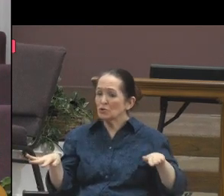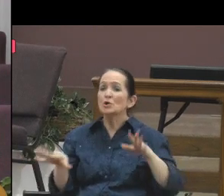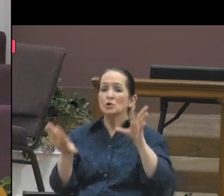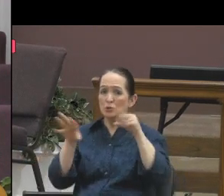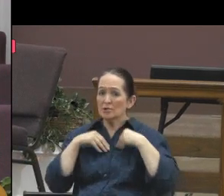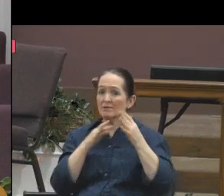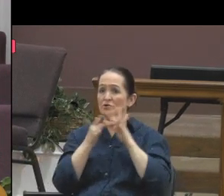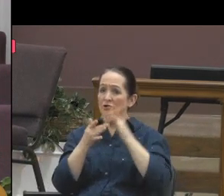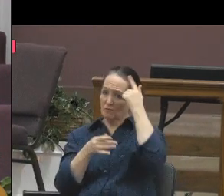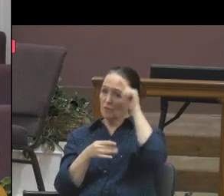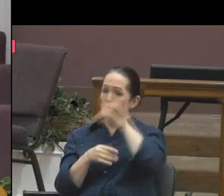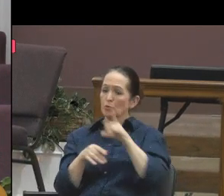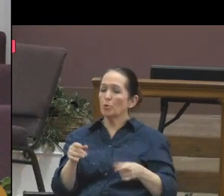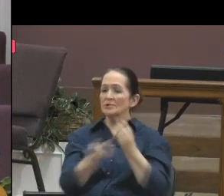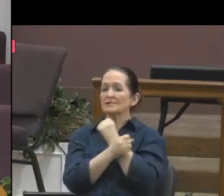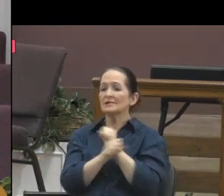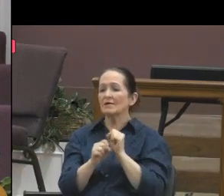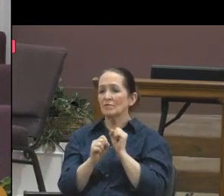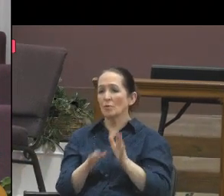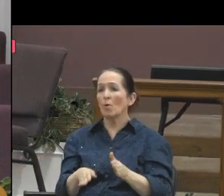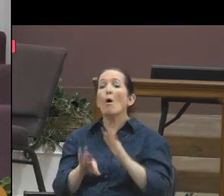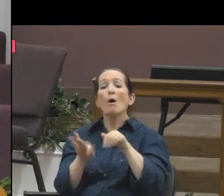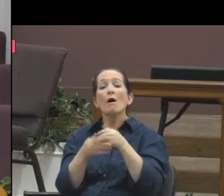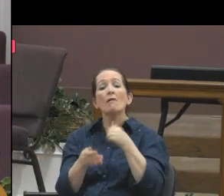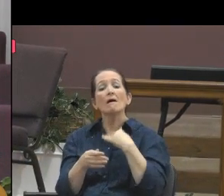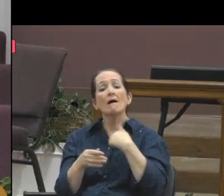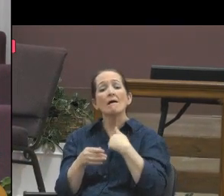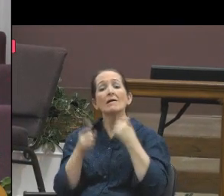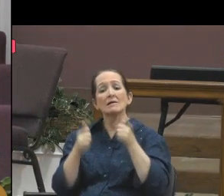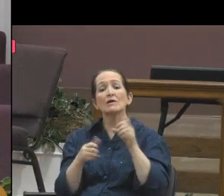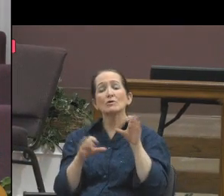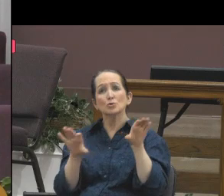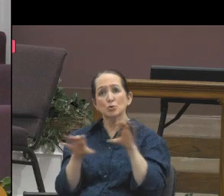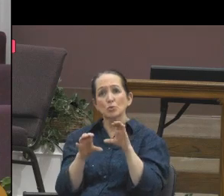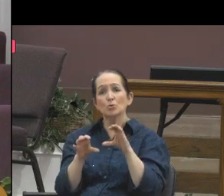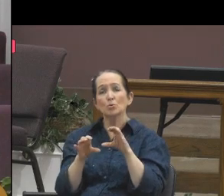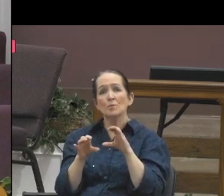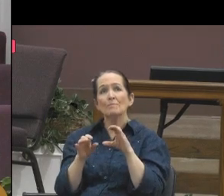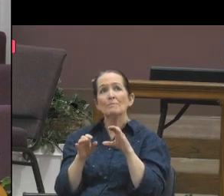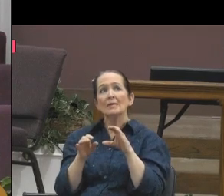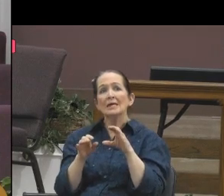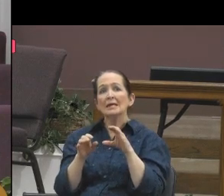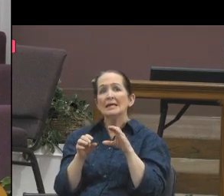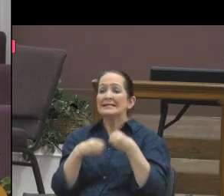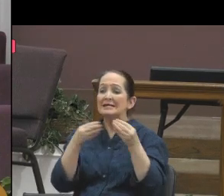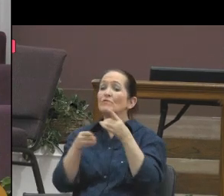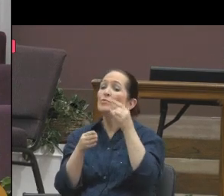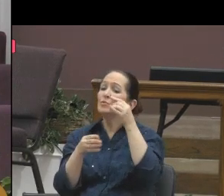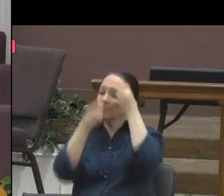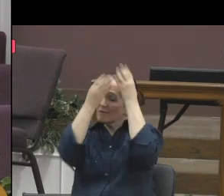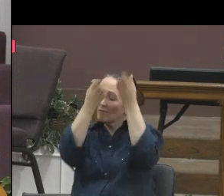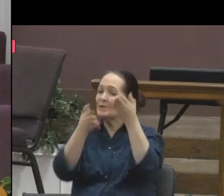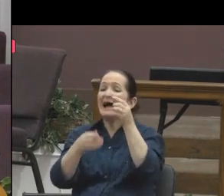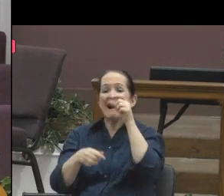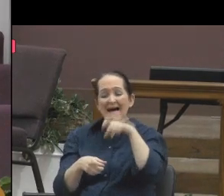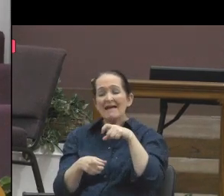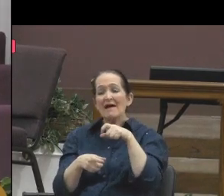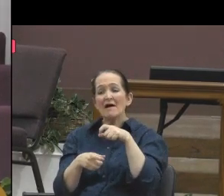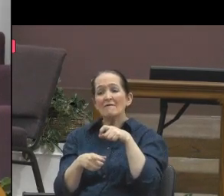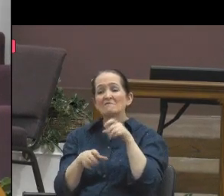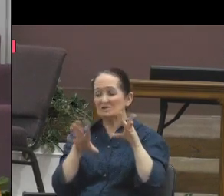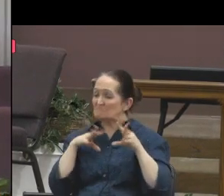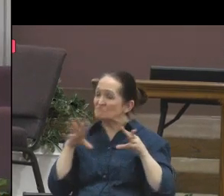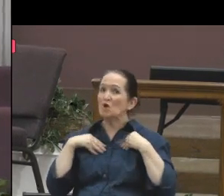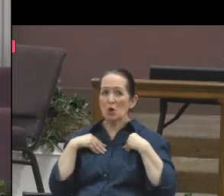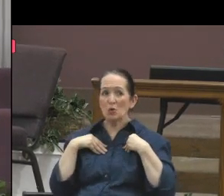give you the information, and then I have to tolerate your answer. And if you choose to reject it, I have to